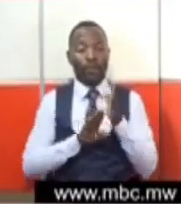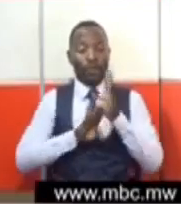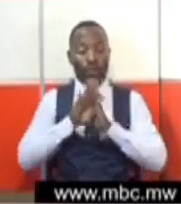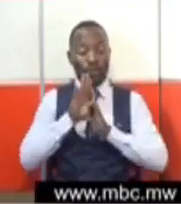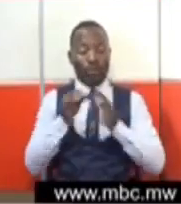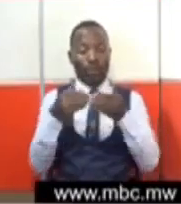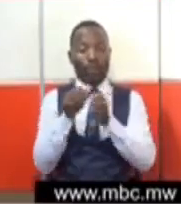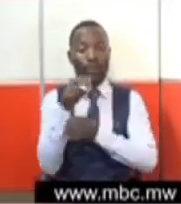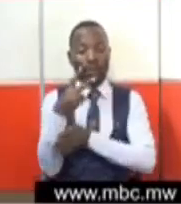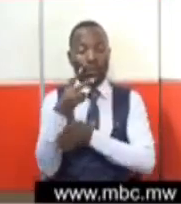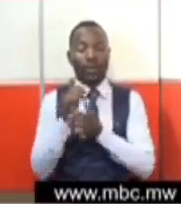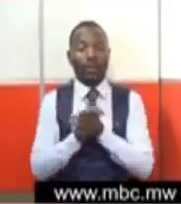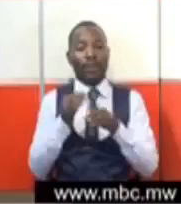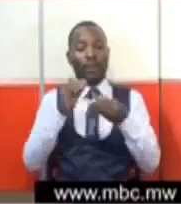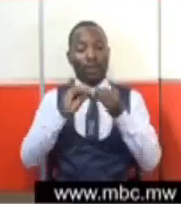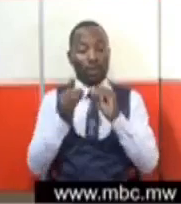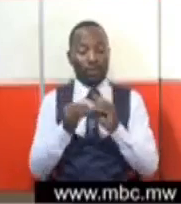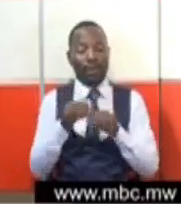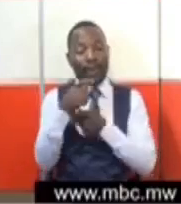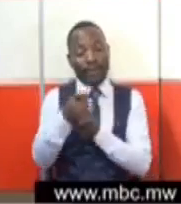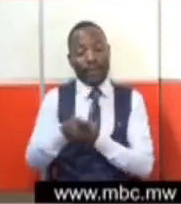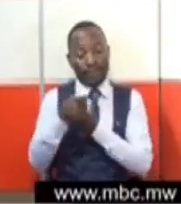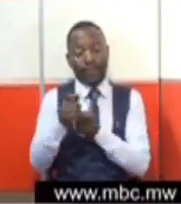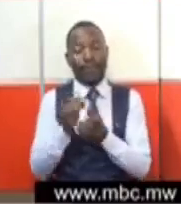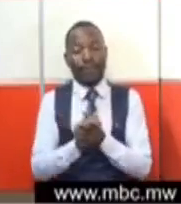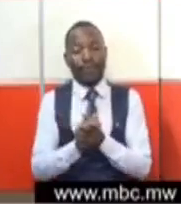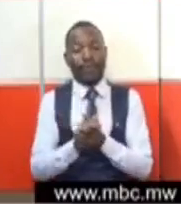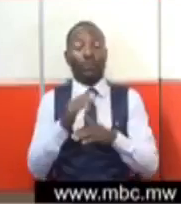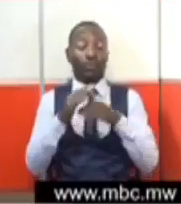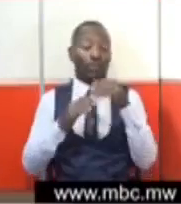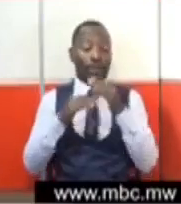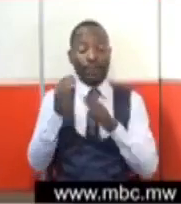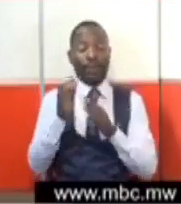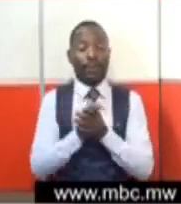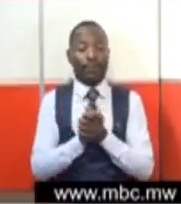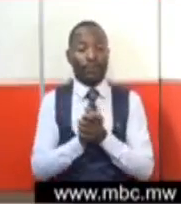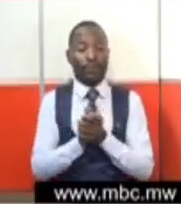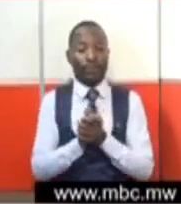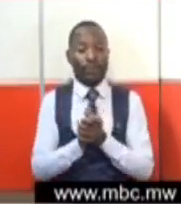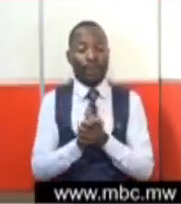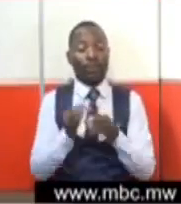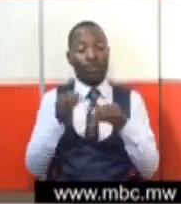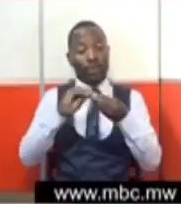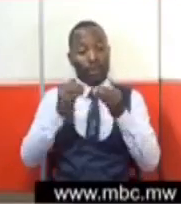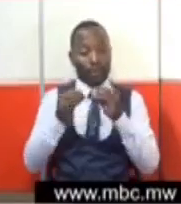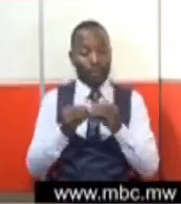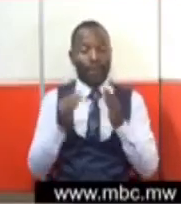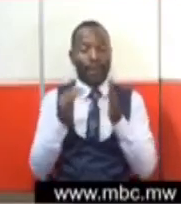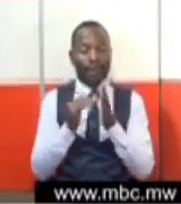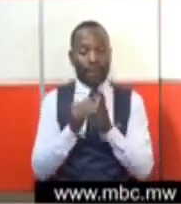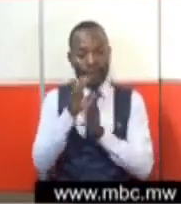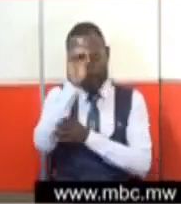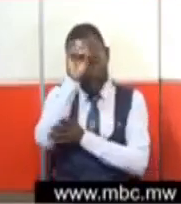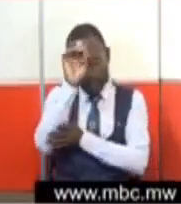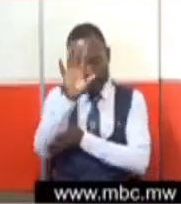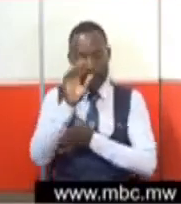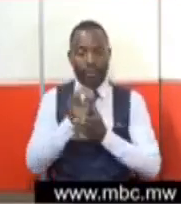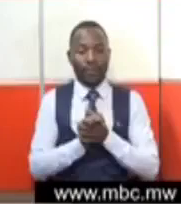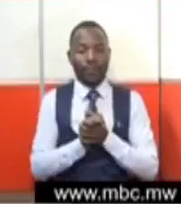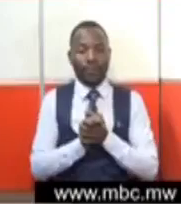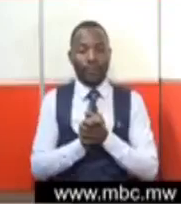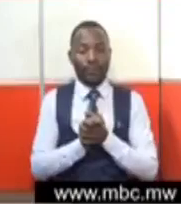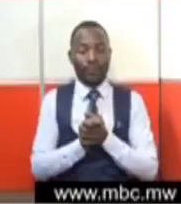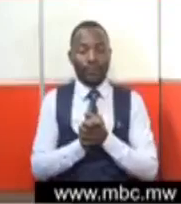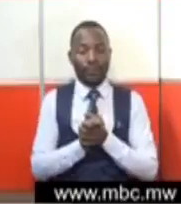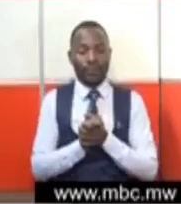two entities are engaged in mega farming, infrastructure development, manufacturing and mining, respectively.